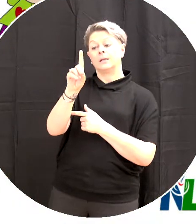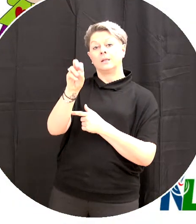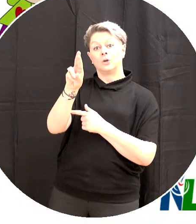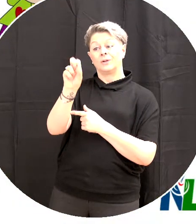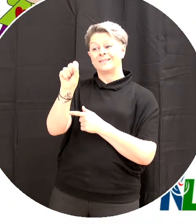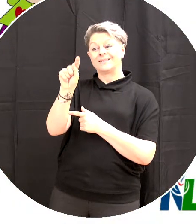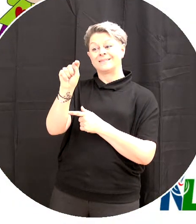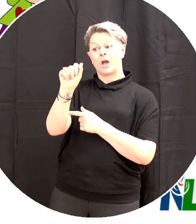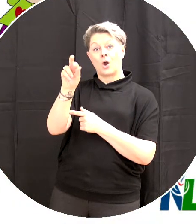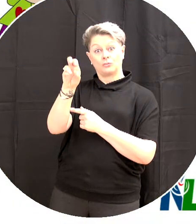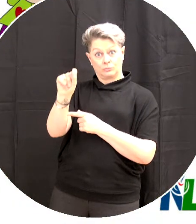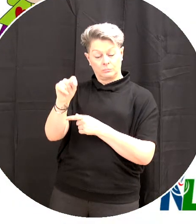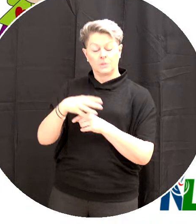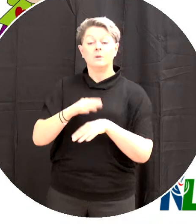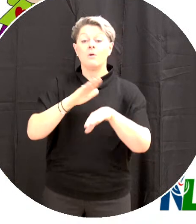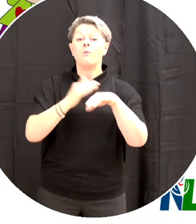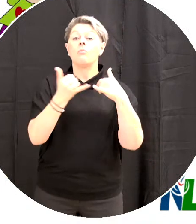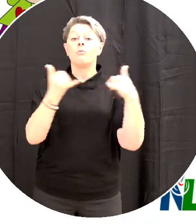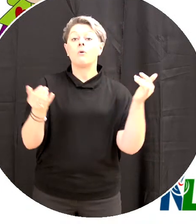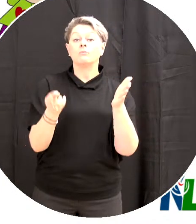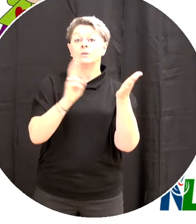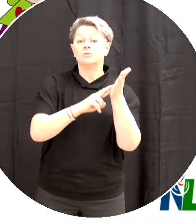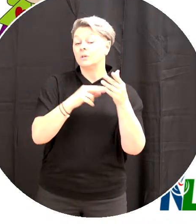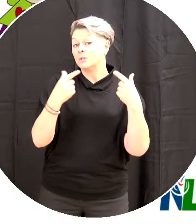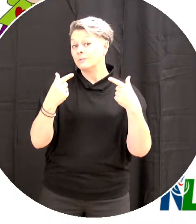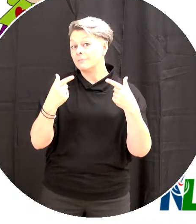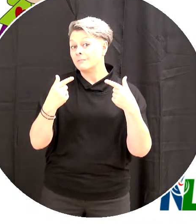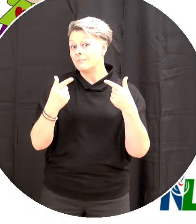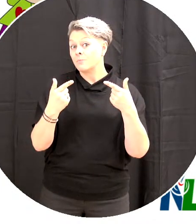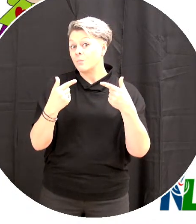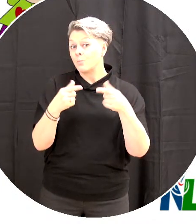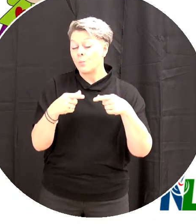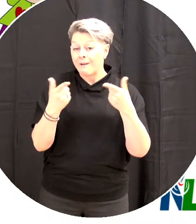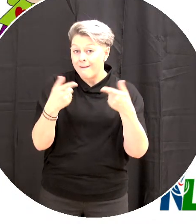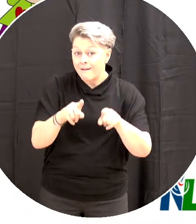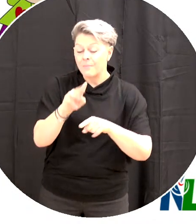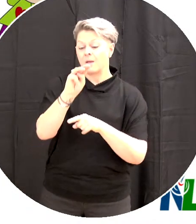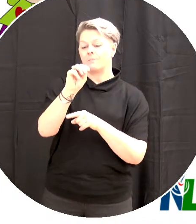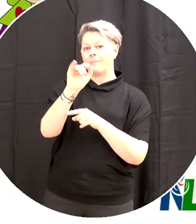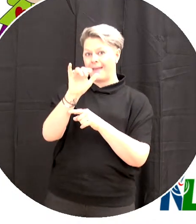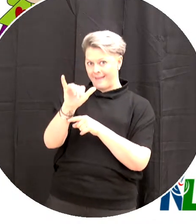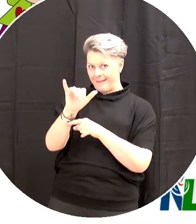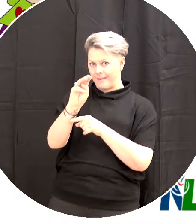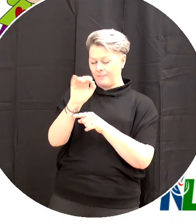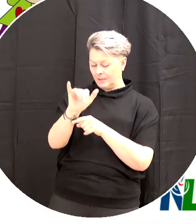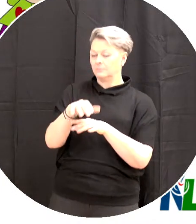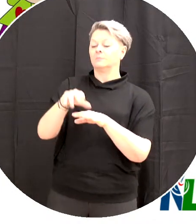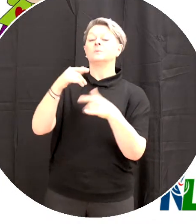Online registration gets underway in early May for all children starting kindergarten in the